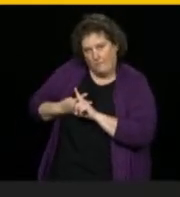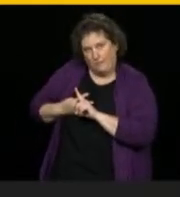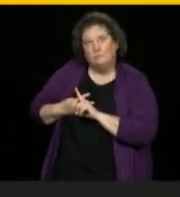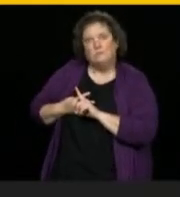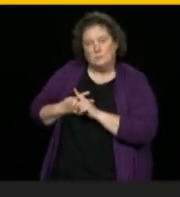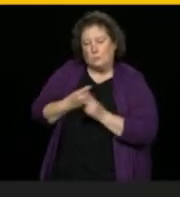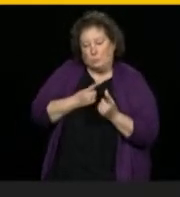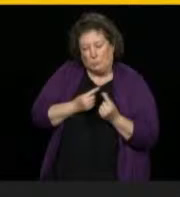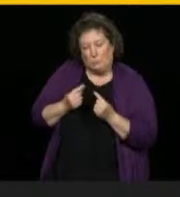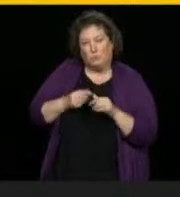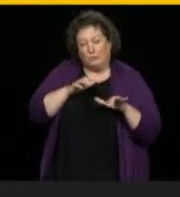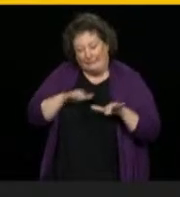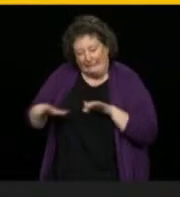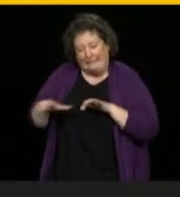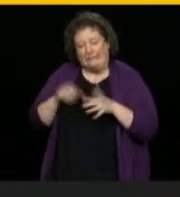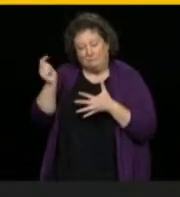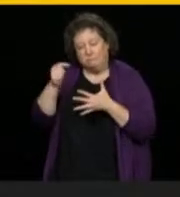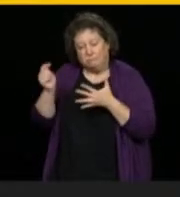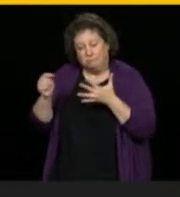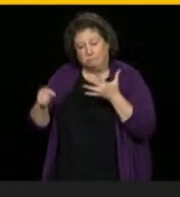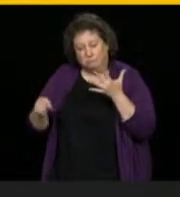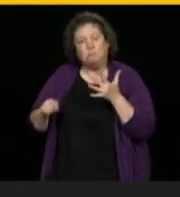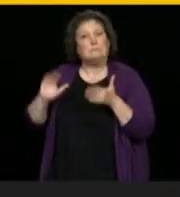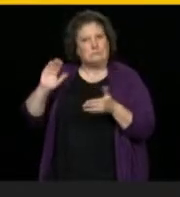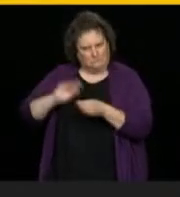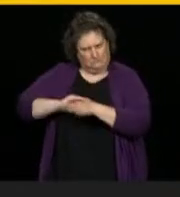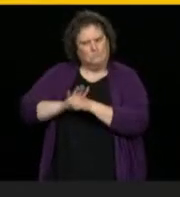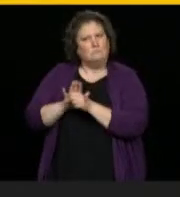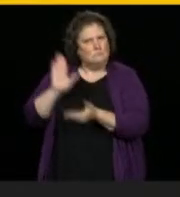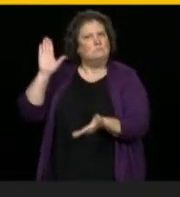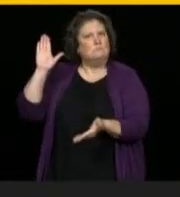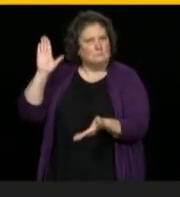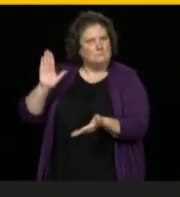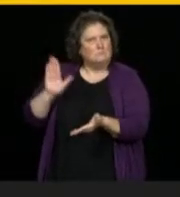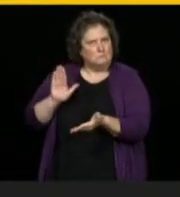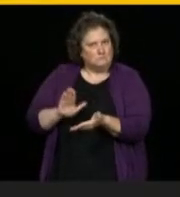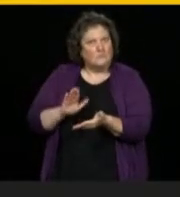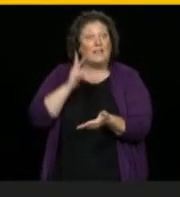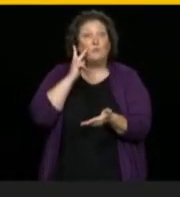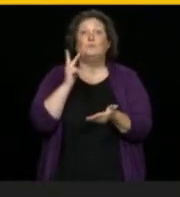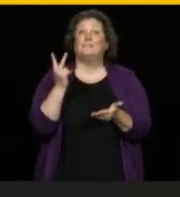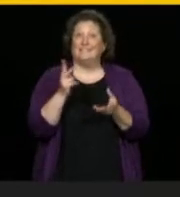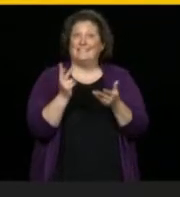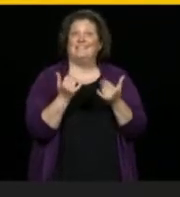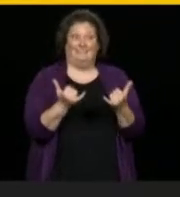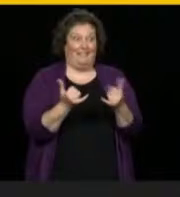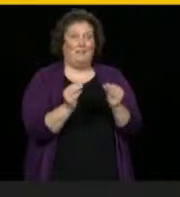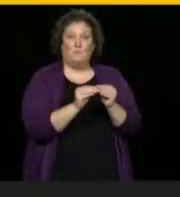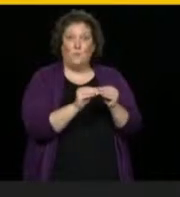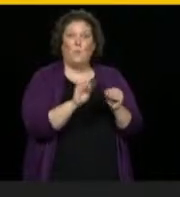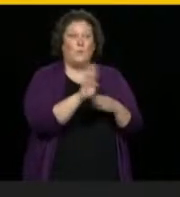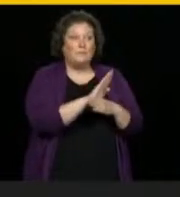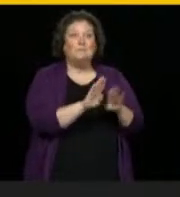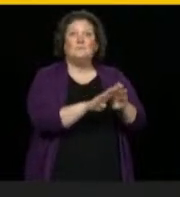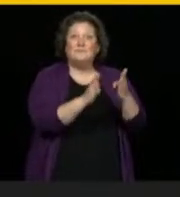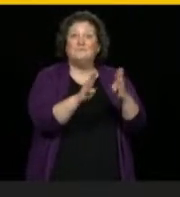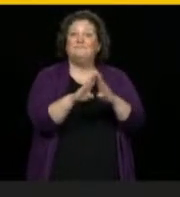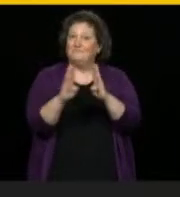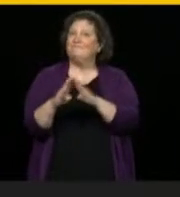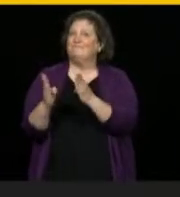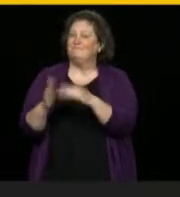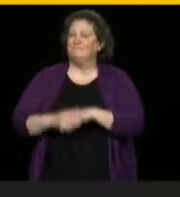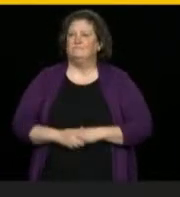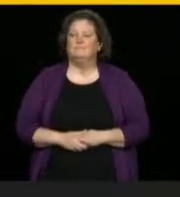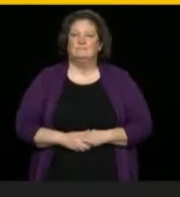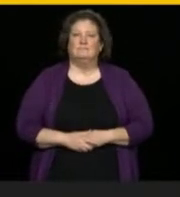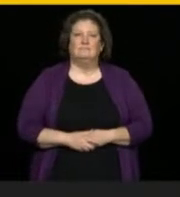reopen. And historically low interest rates mean manageable borrowing costs as